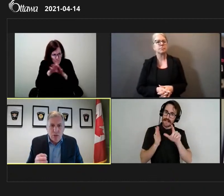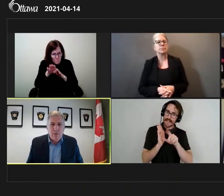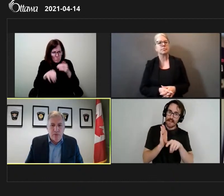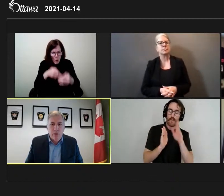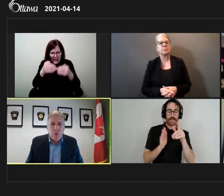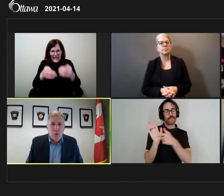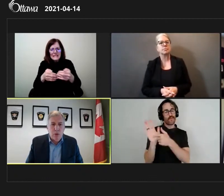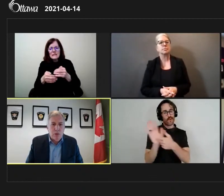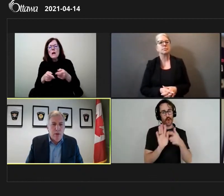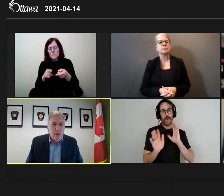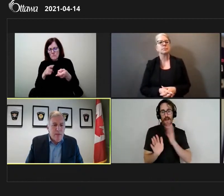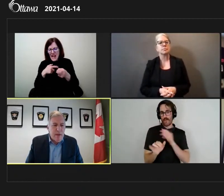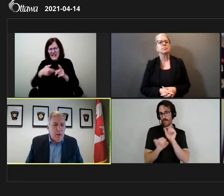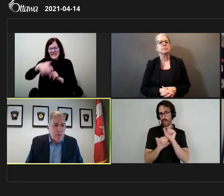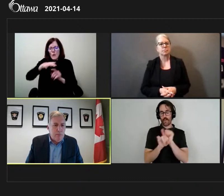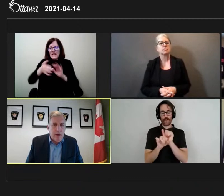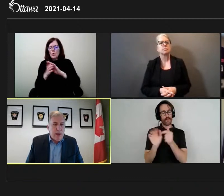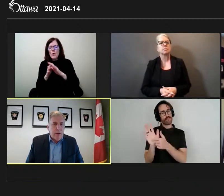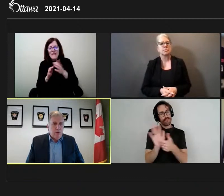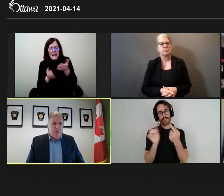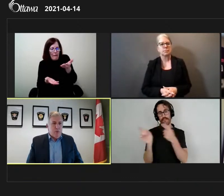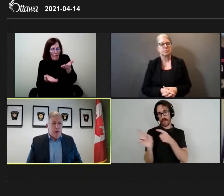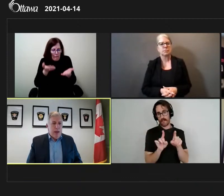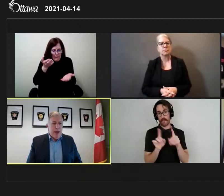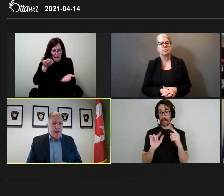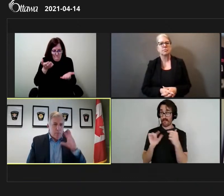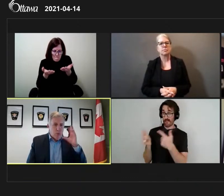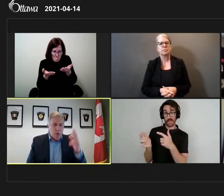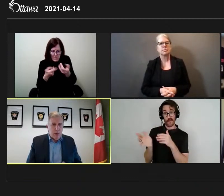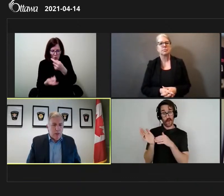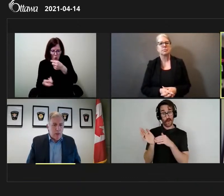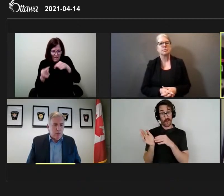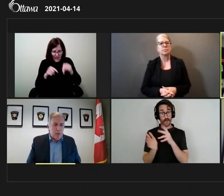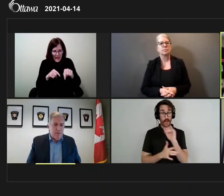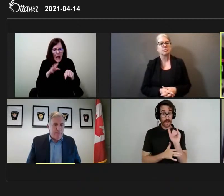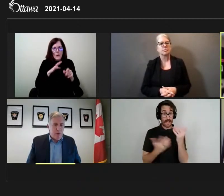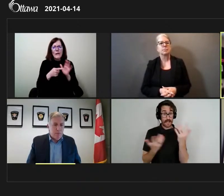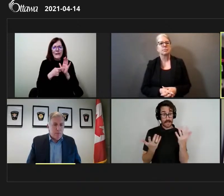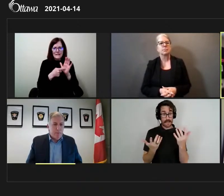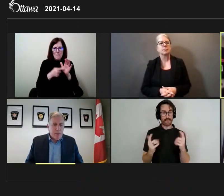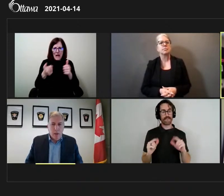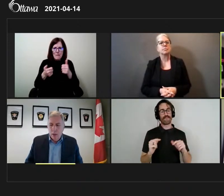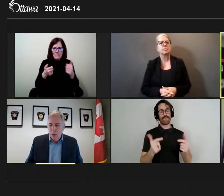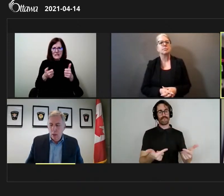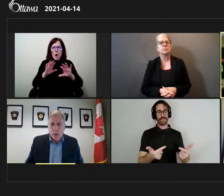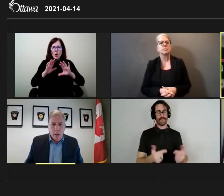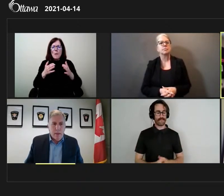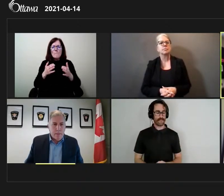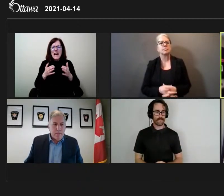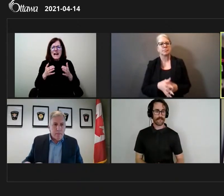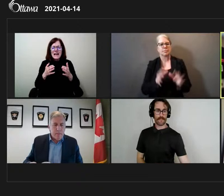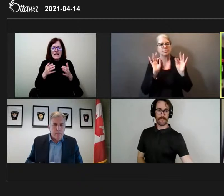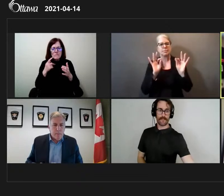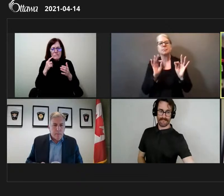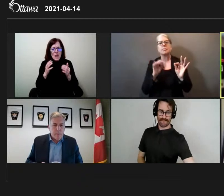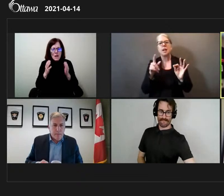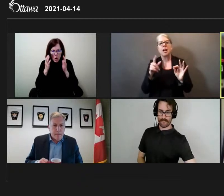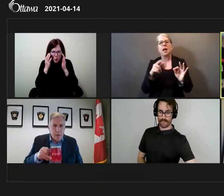to do some focused work. So thank you. Brent, I don't know if you want to add more. Yeah, clinical. No, I mean, I think that a